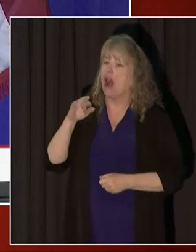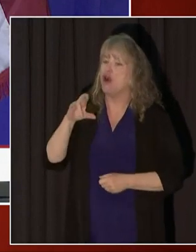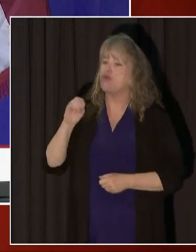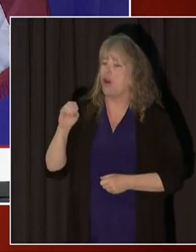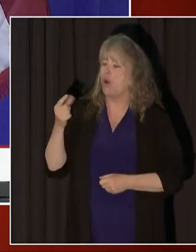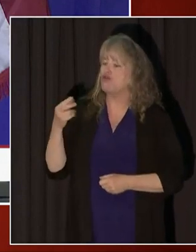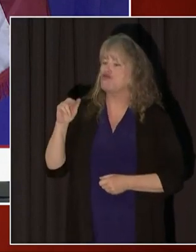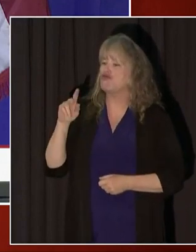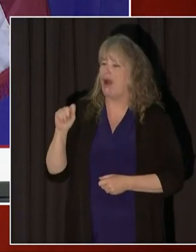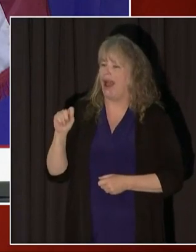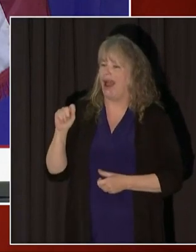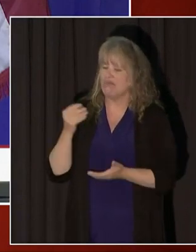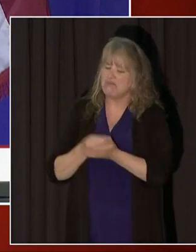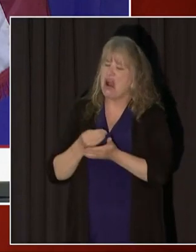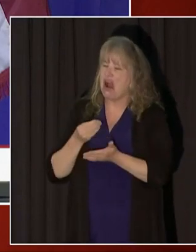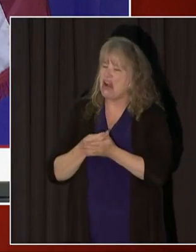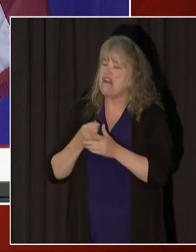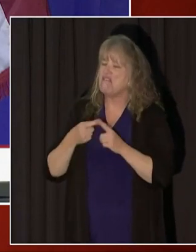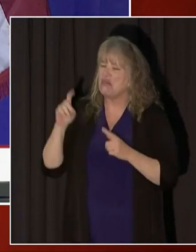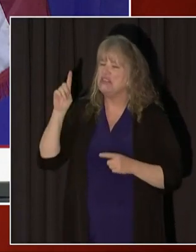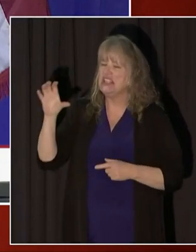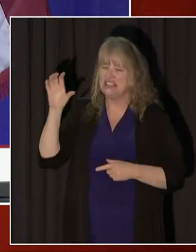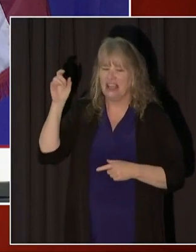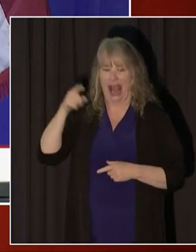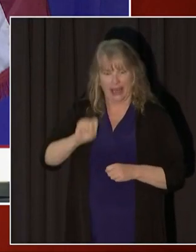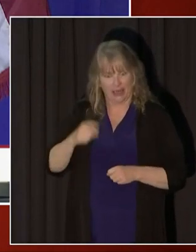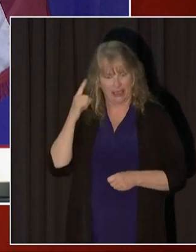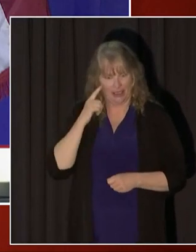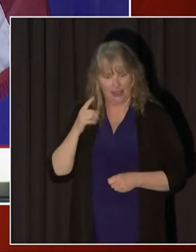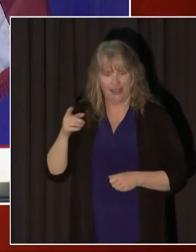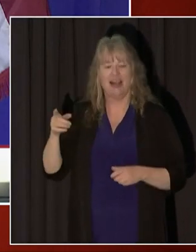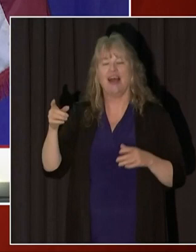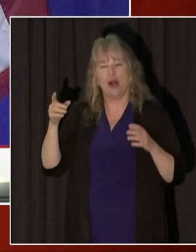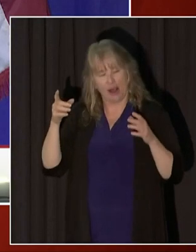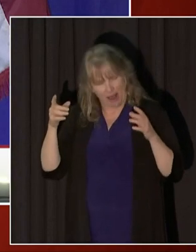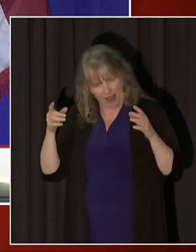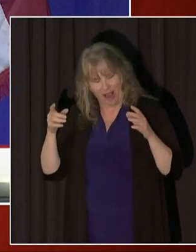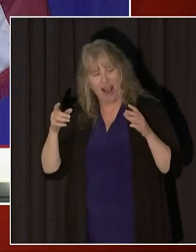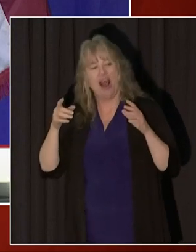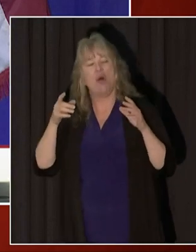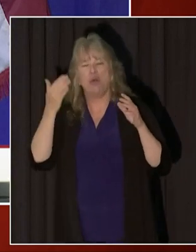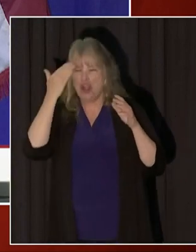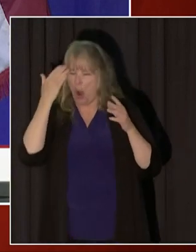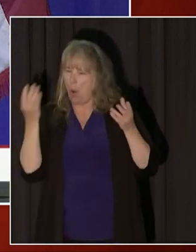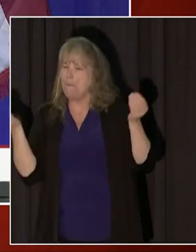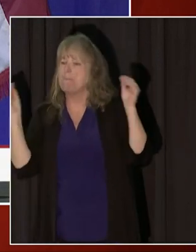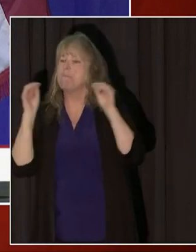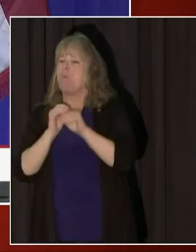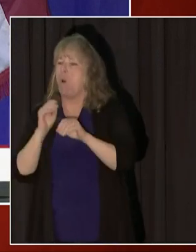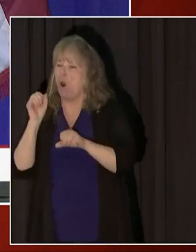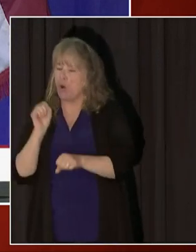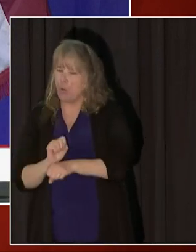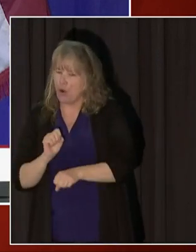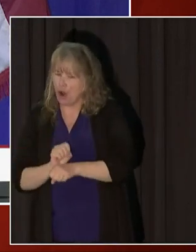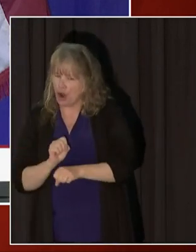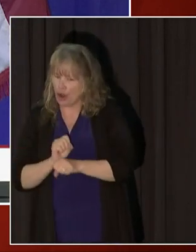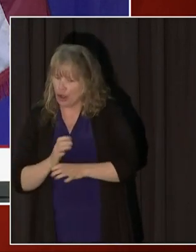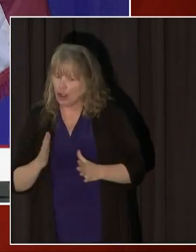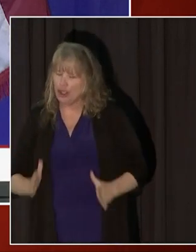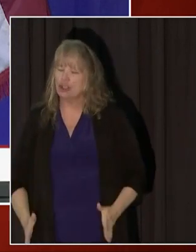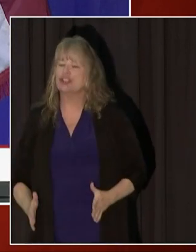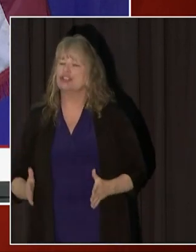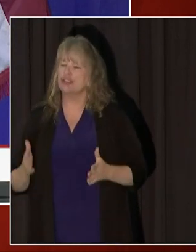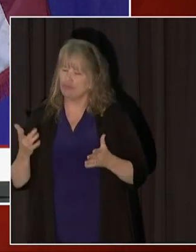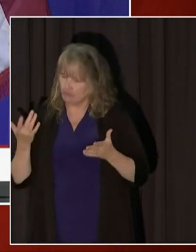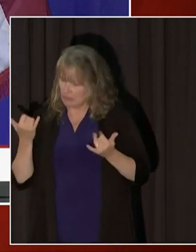from DC government. So all of those things are good. We know more now that more workers